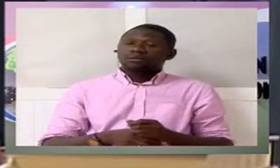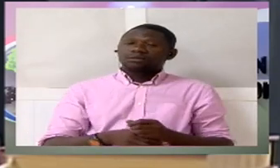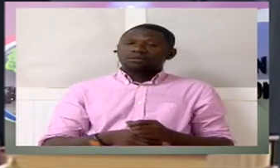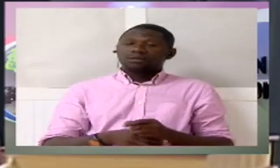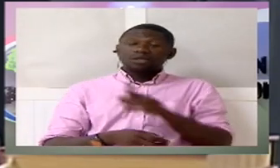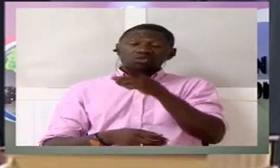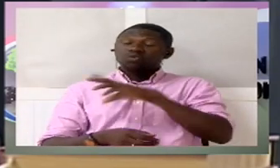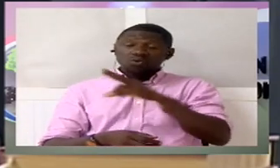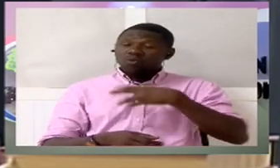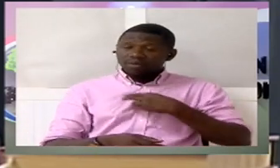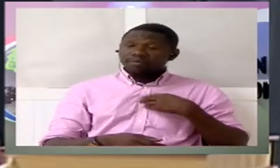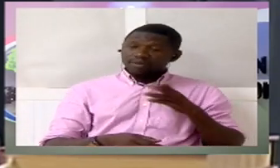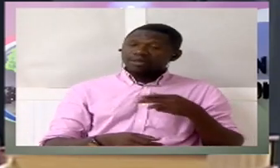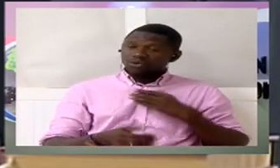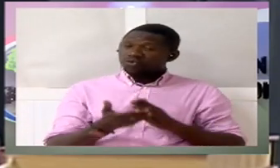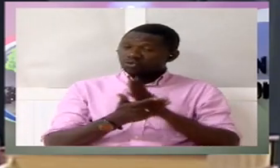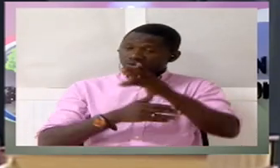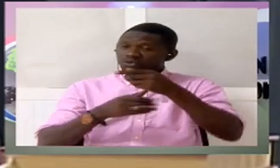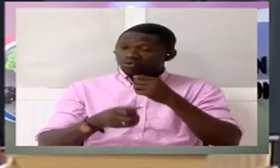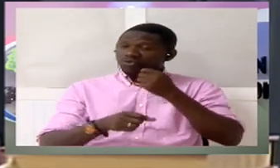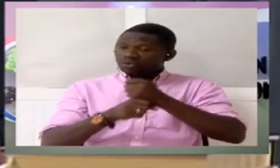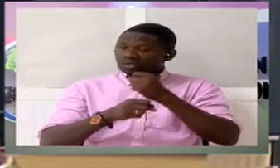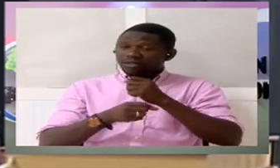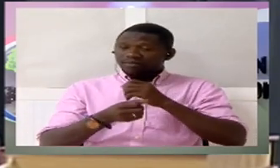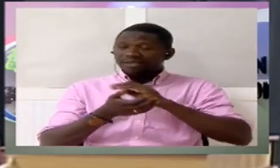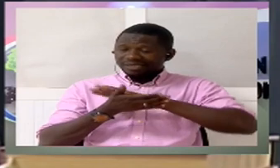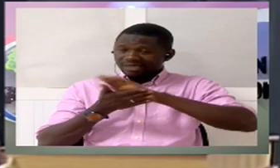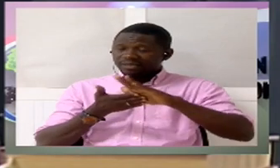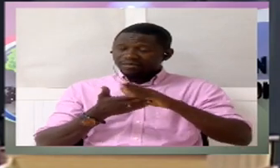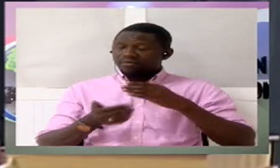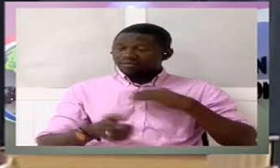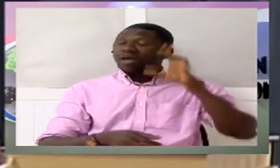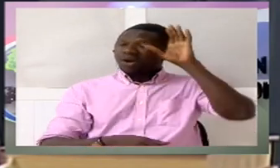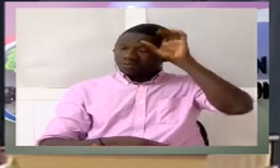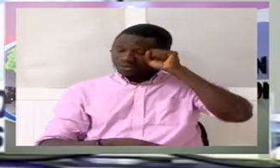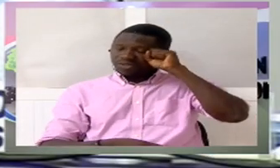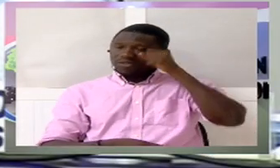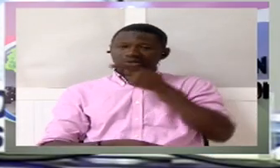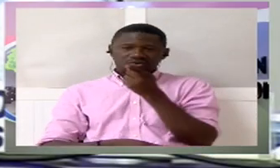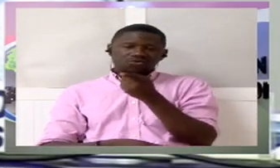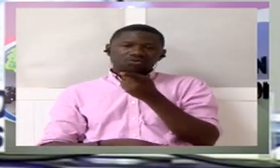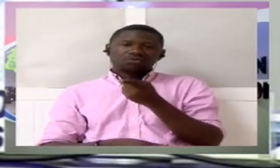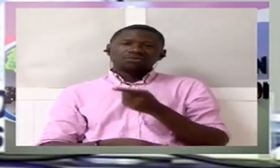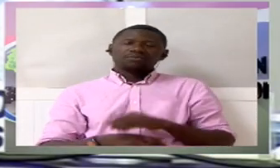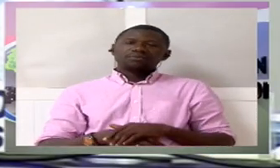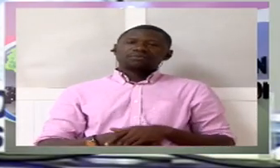Since you would not want me to continue to give clarity on that issue, but it began in the court. But I understand you.